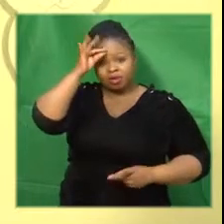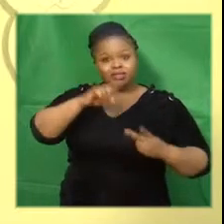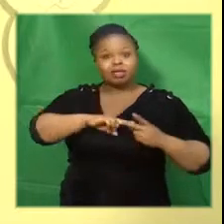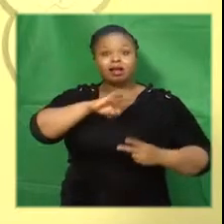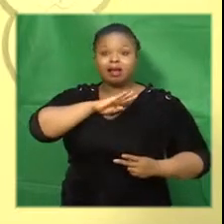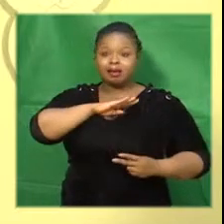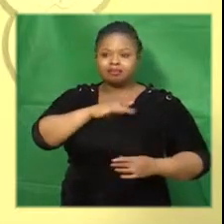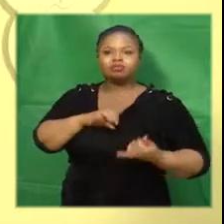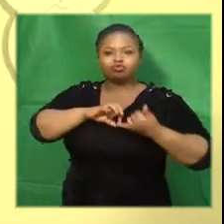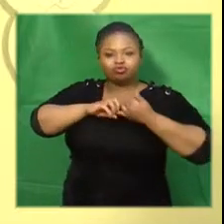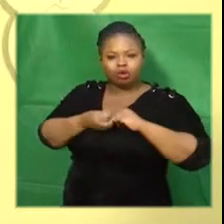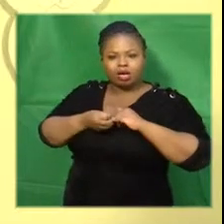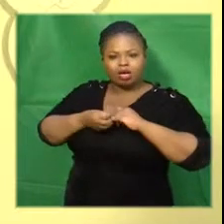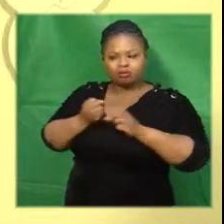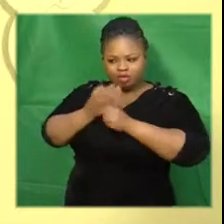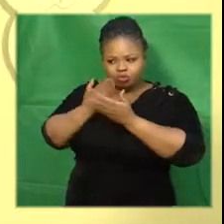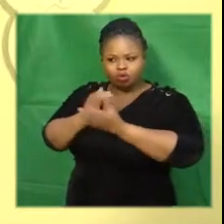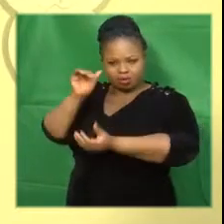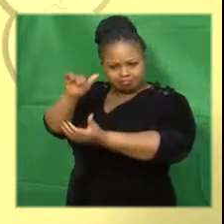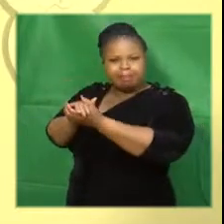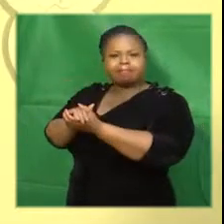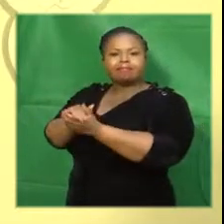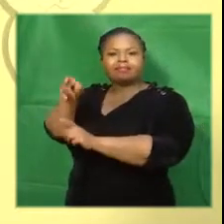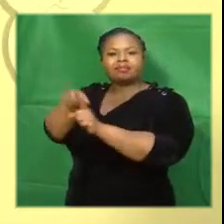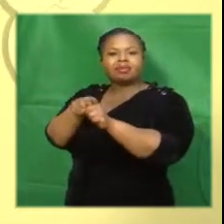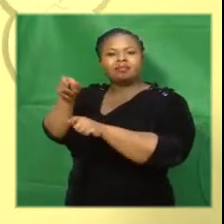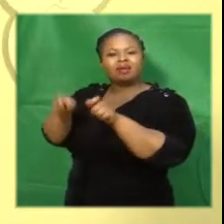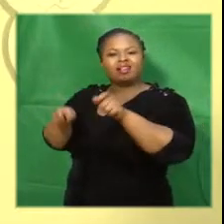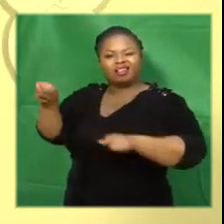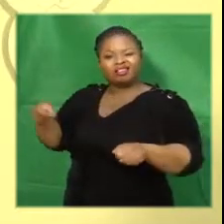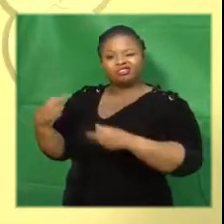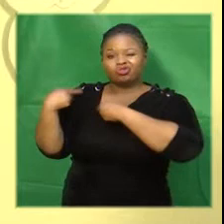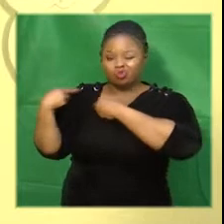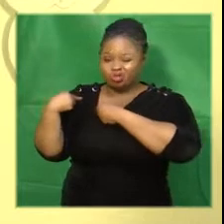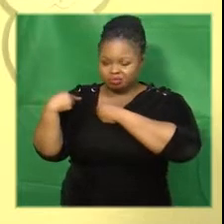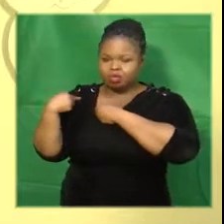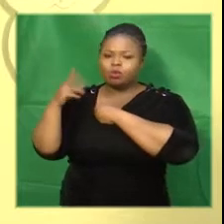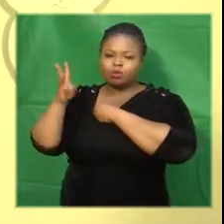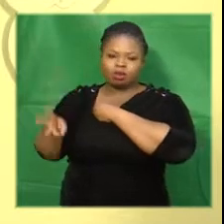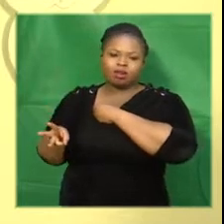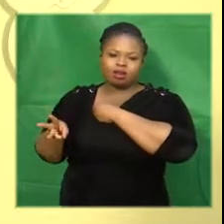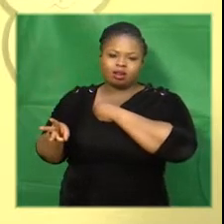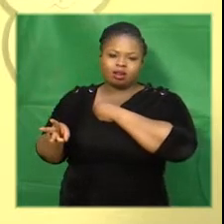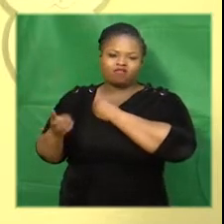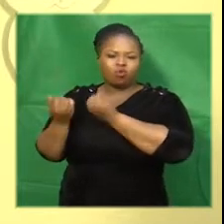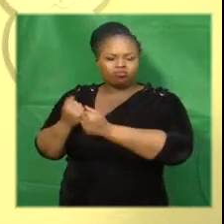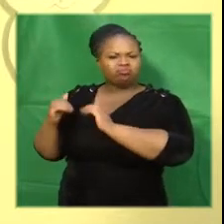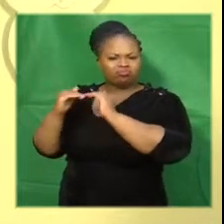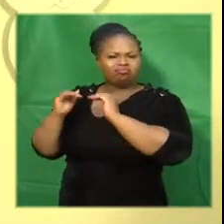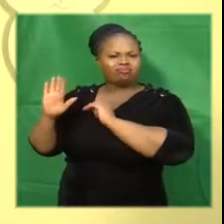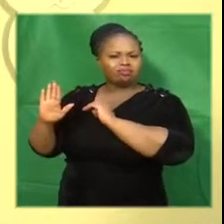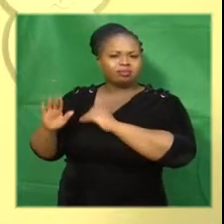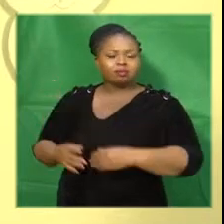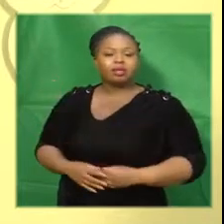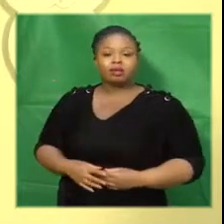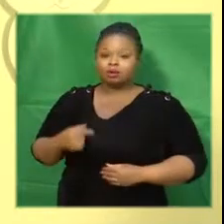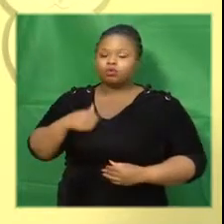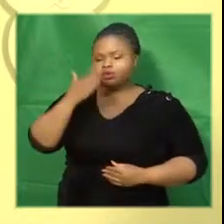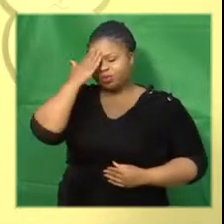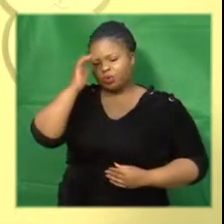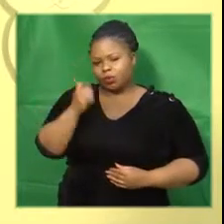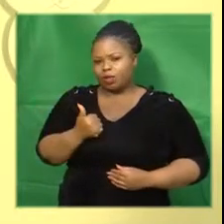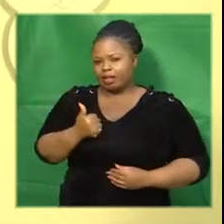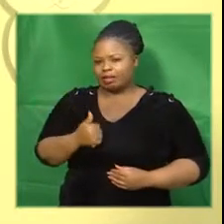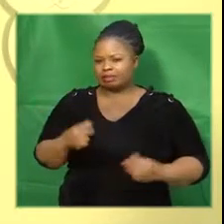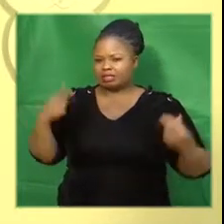bring those responsible to justice. We have acknowledged that our security services